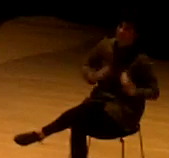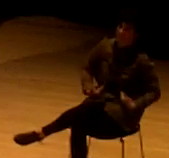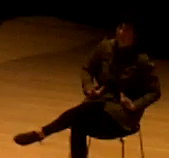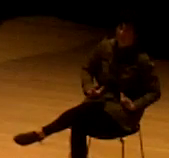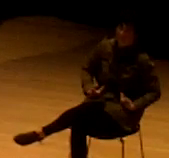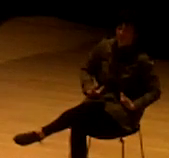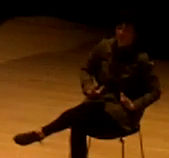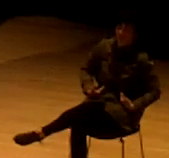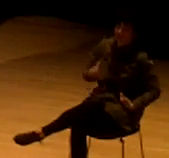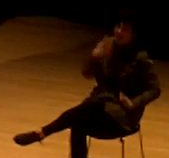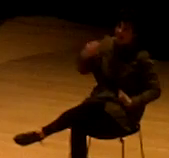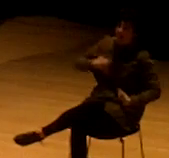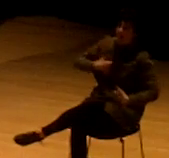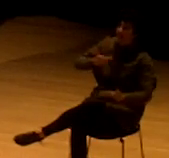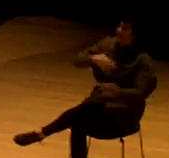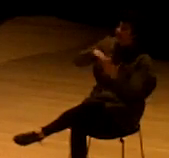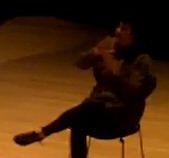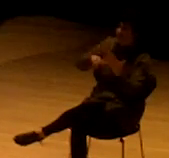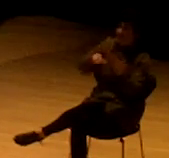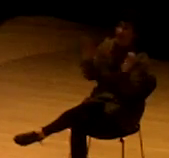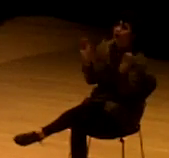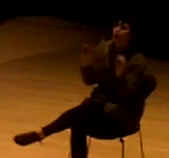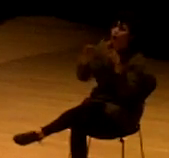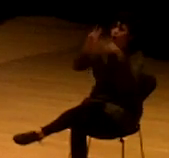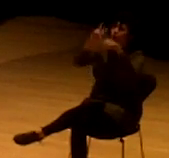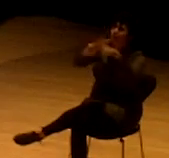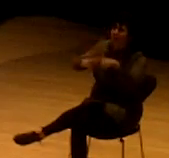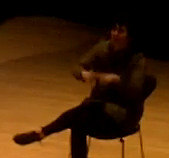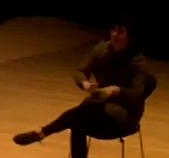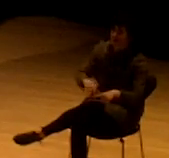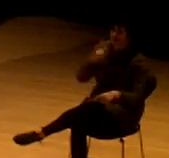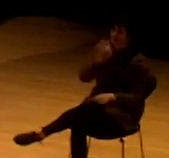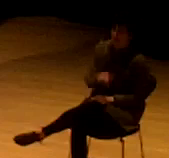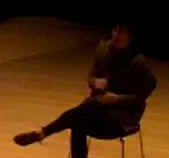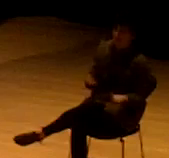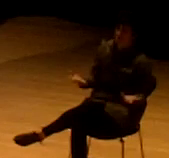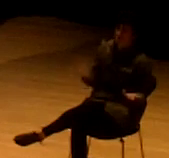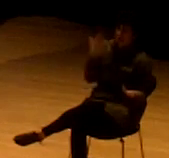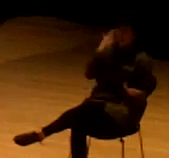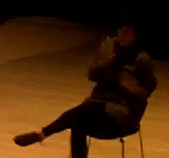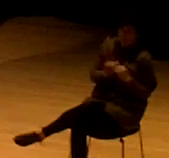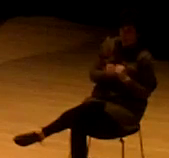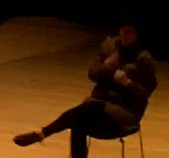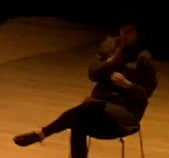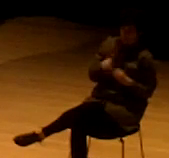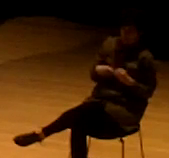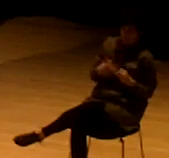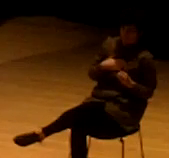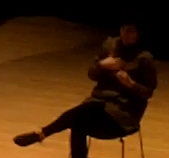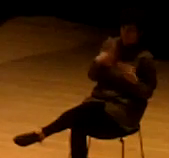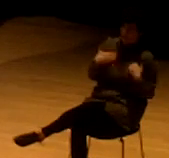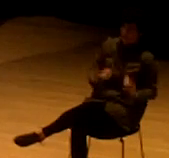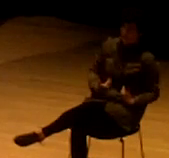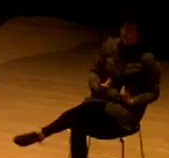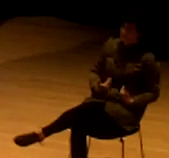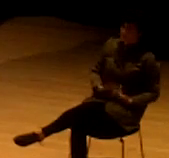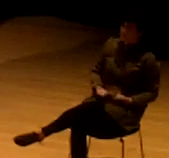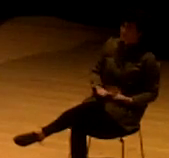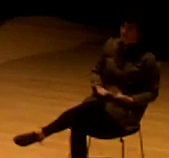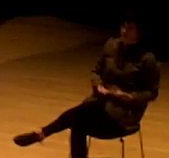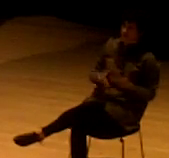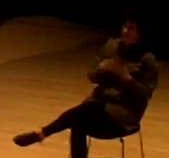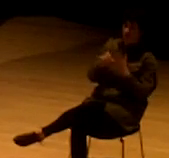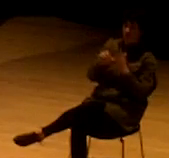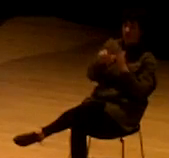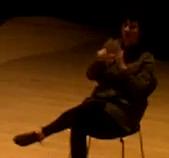no vocabulary mm-hmm. before we started. I didn't know how to talk about my body. Mm-hmm. And eventually our vocabulary became mm-hmm.